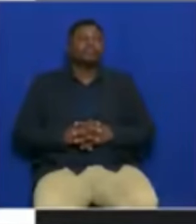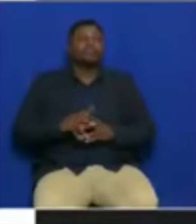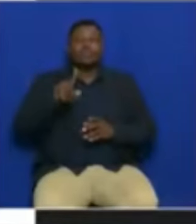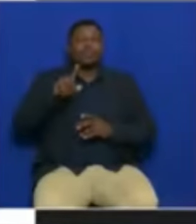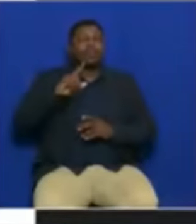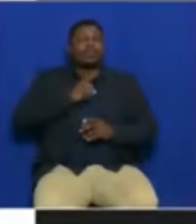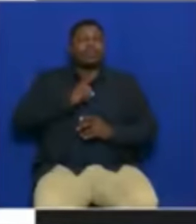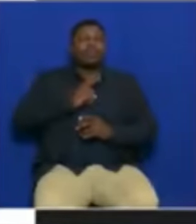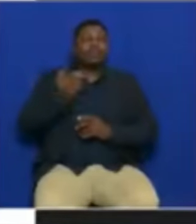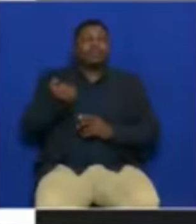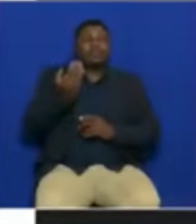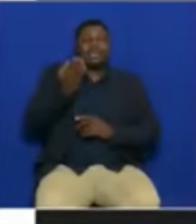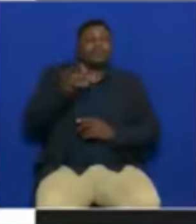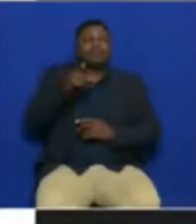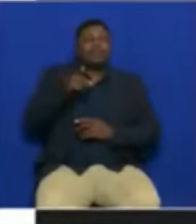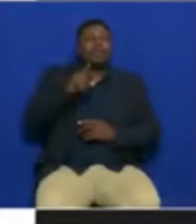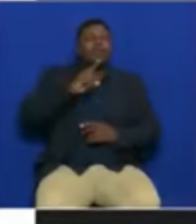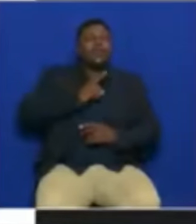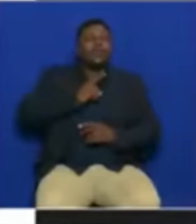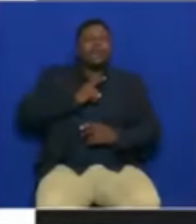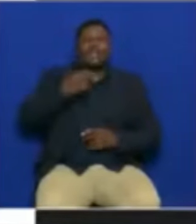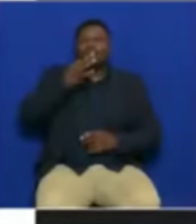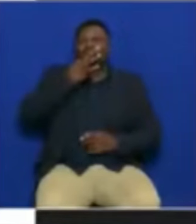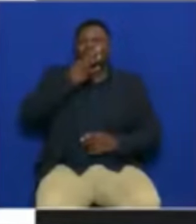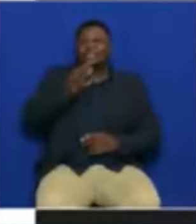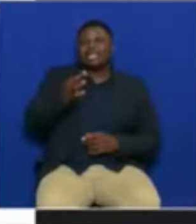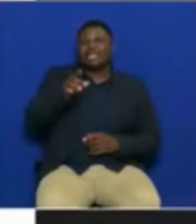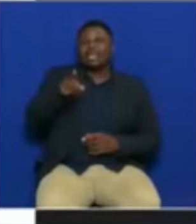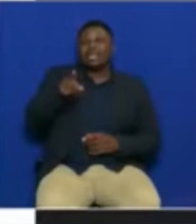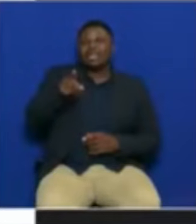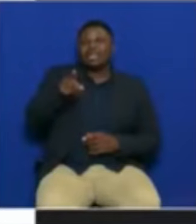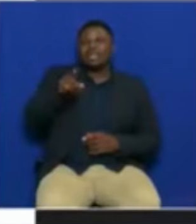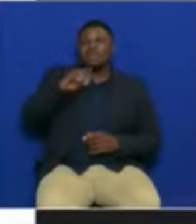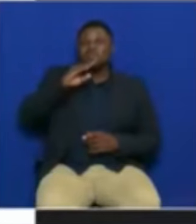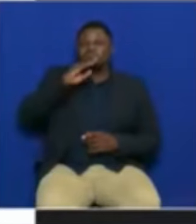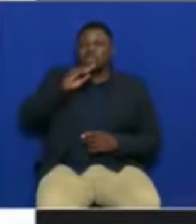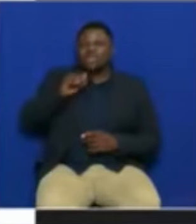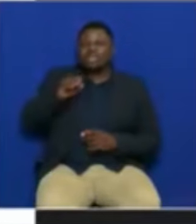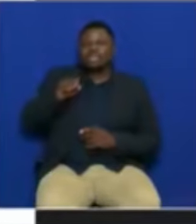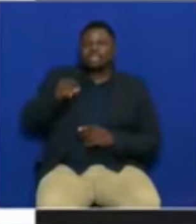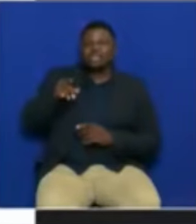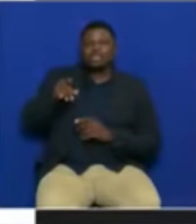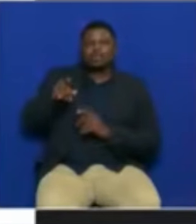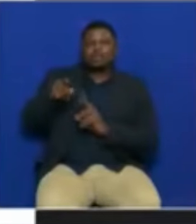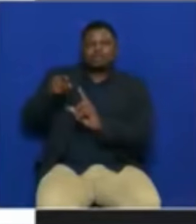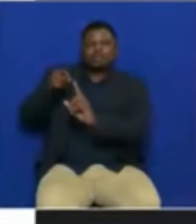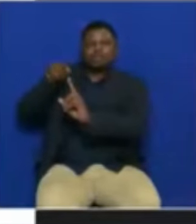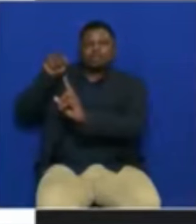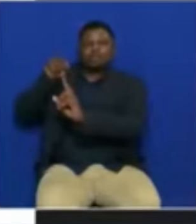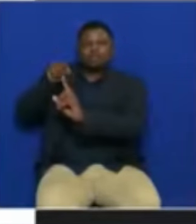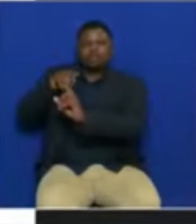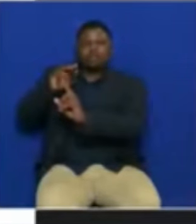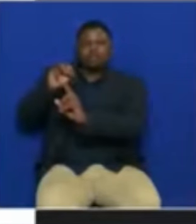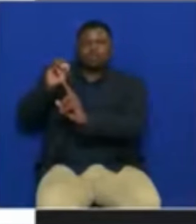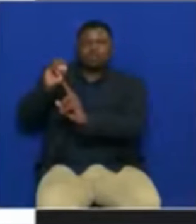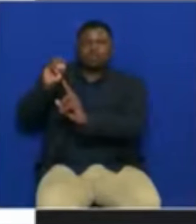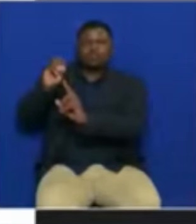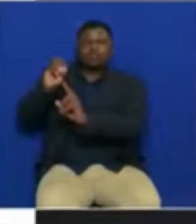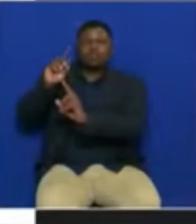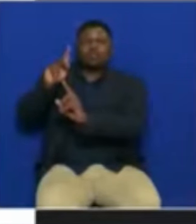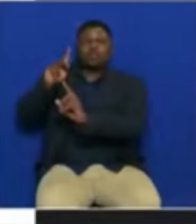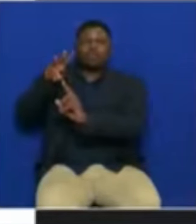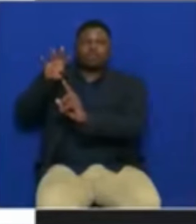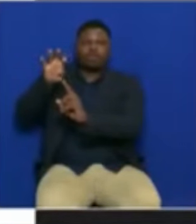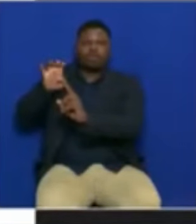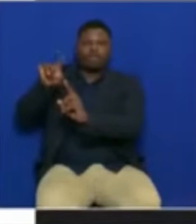you say that she ought to have gone through the state security agencies? Is there an act, a policy,